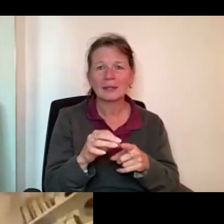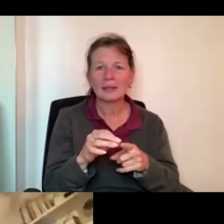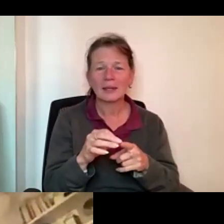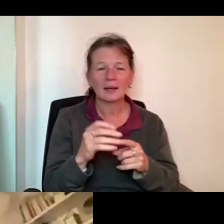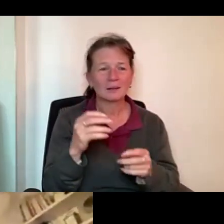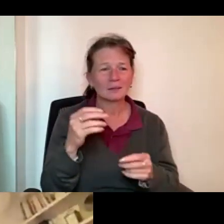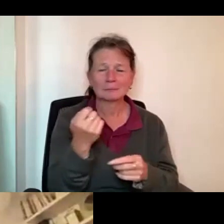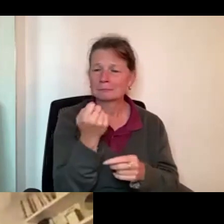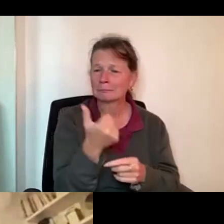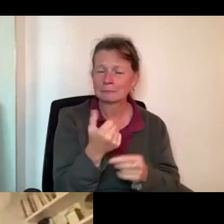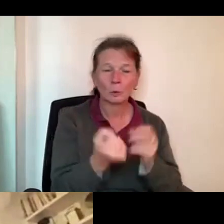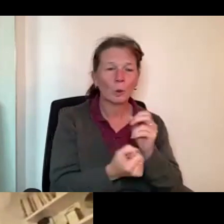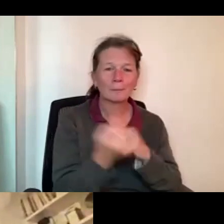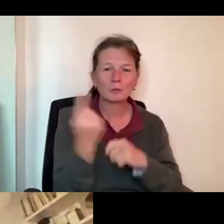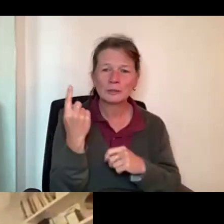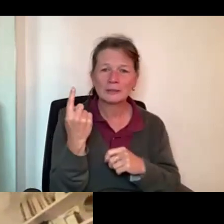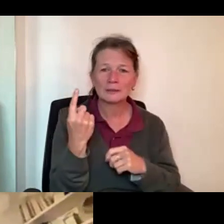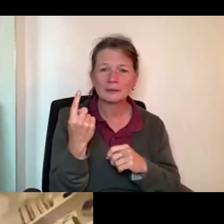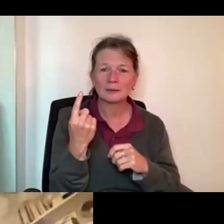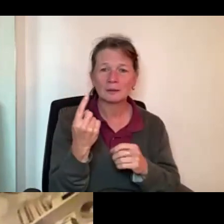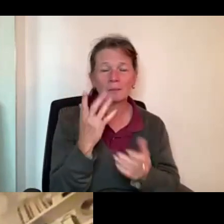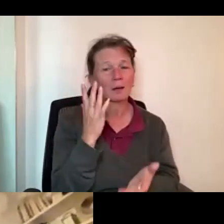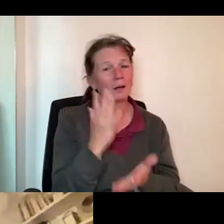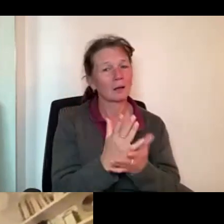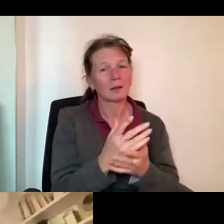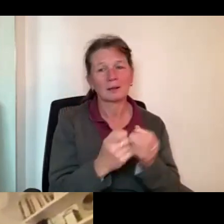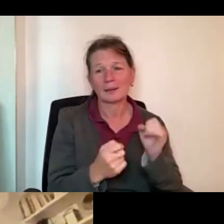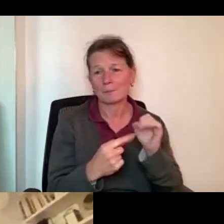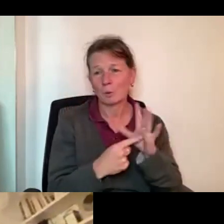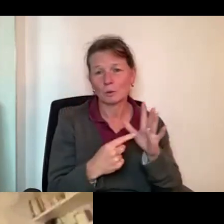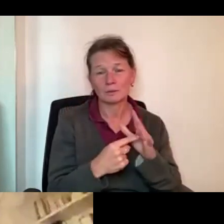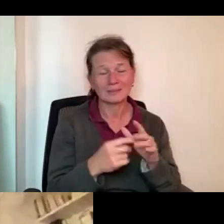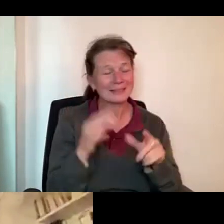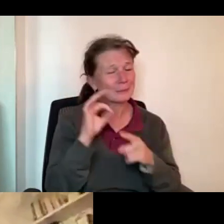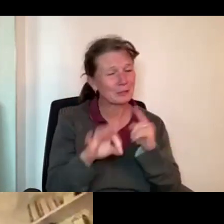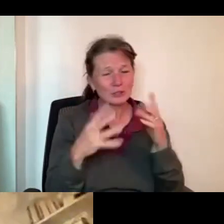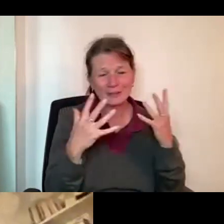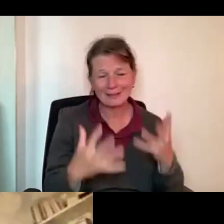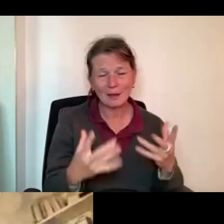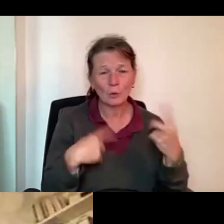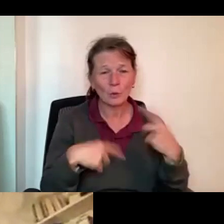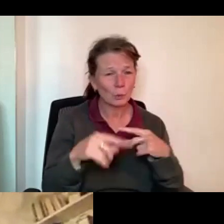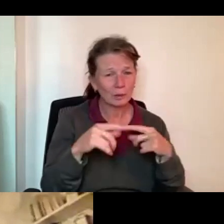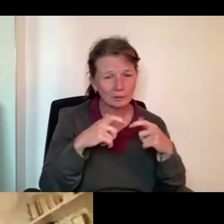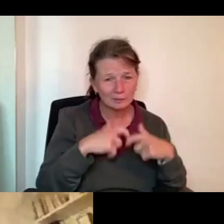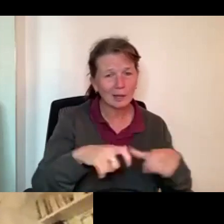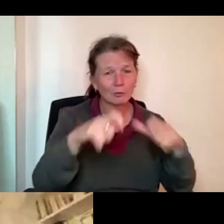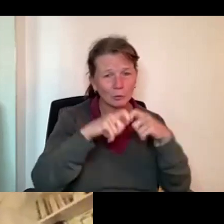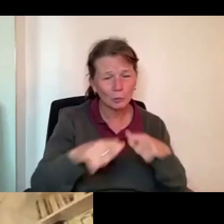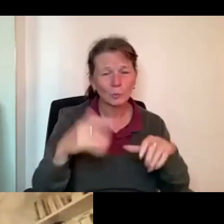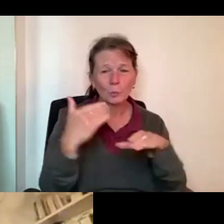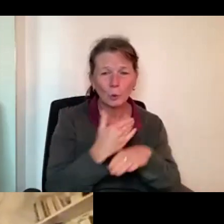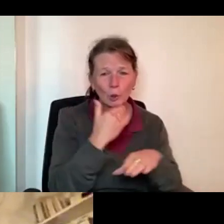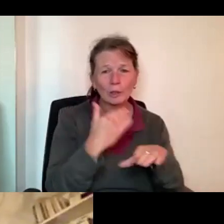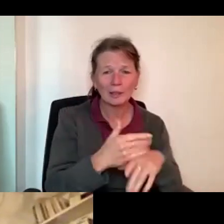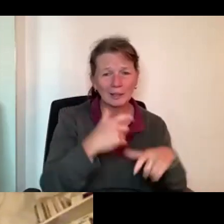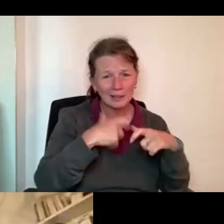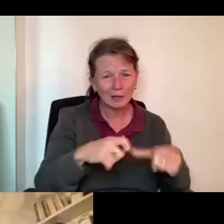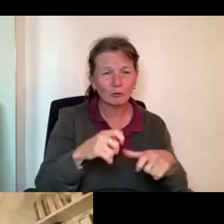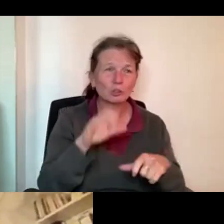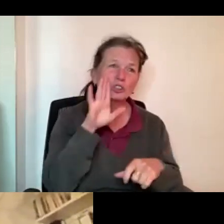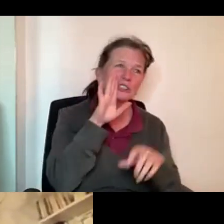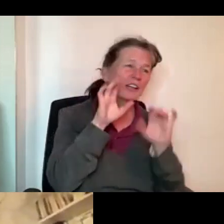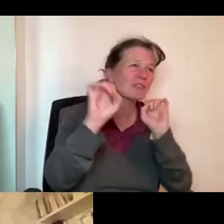opportunities. But it's so important, especially now, that we keep working and we keep shouting about what we